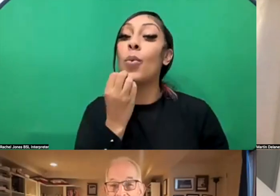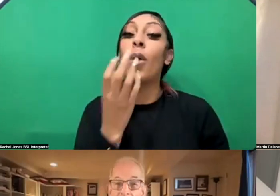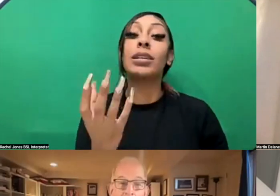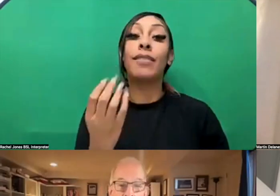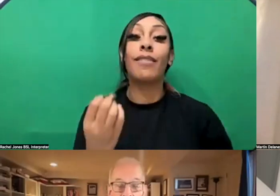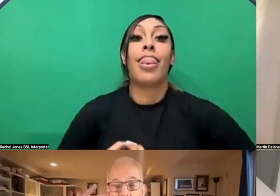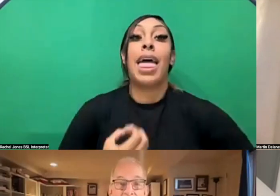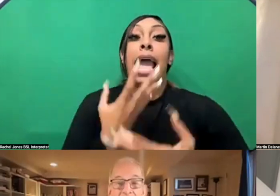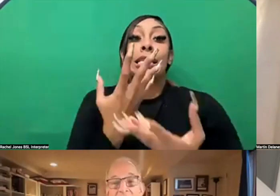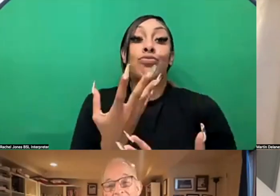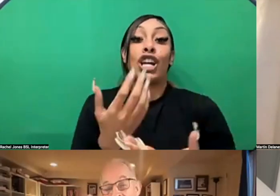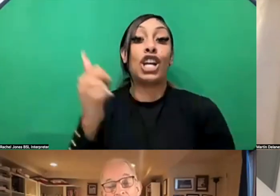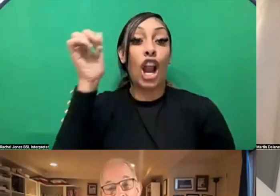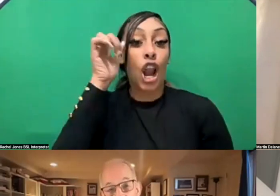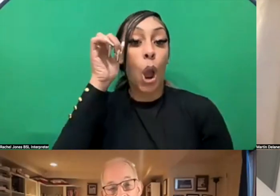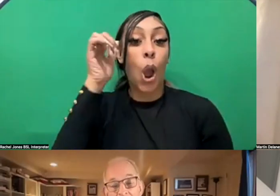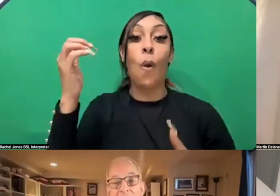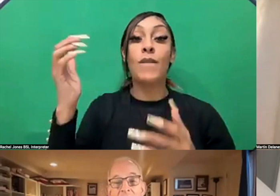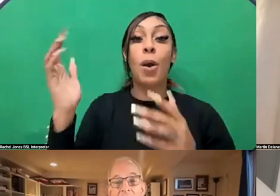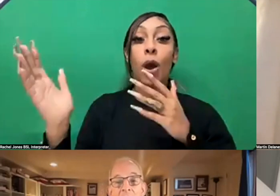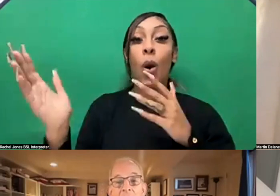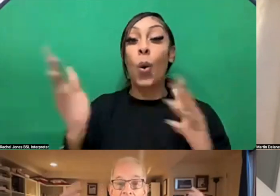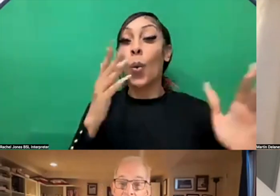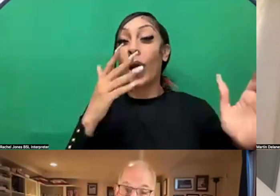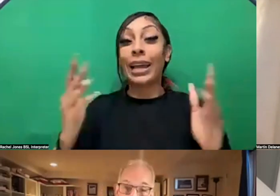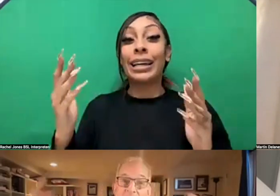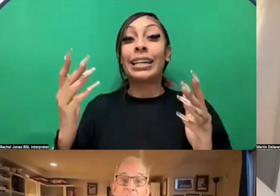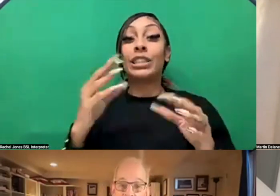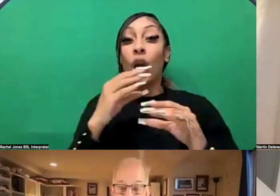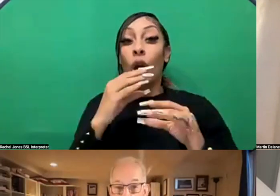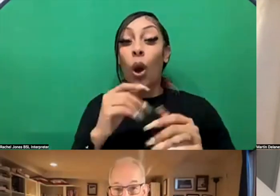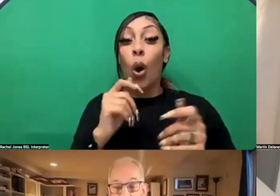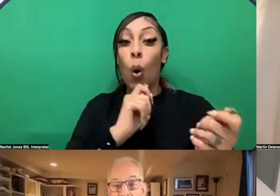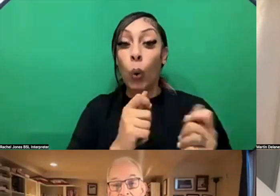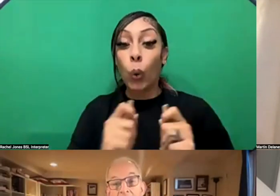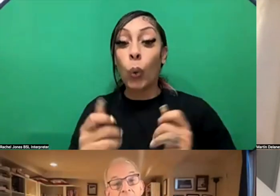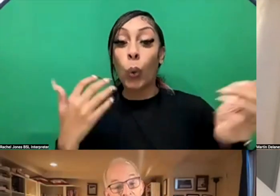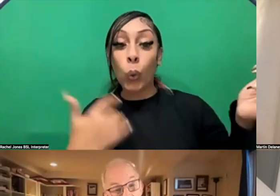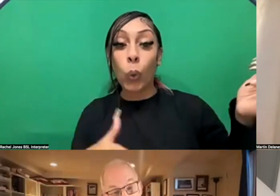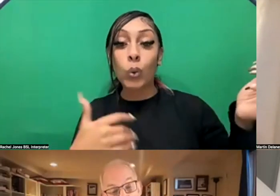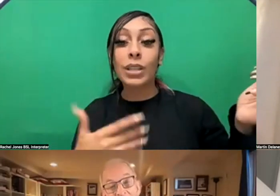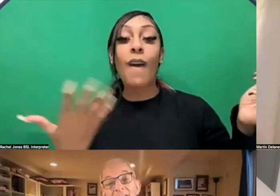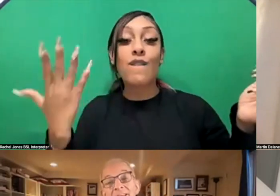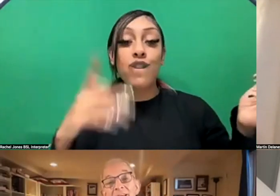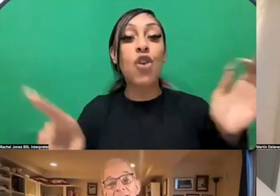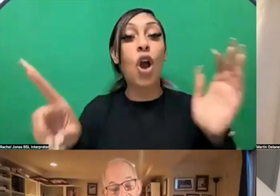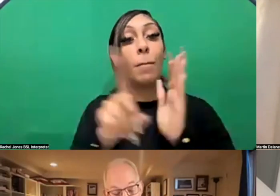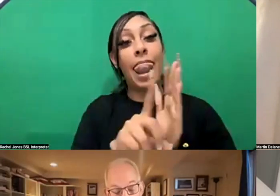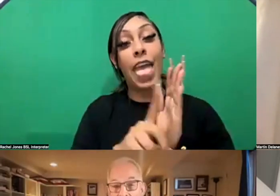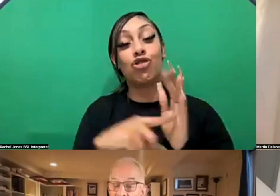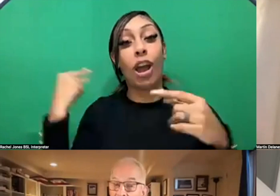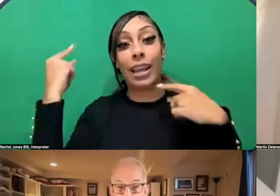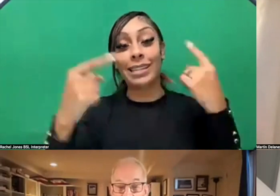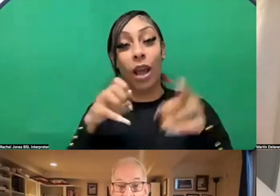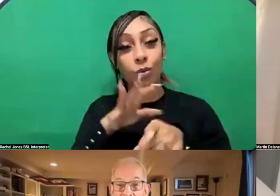that they know from wind and acoustic instruments, but to play them for electronic sounds, and specifically